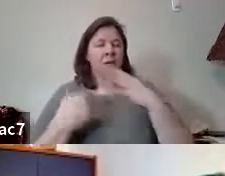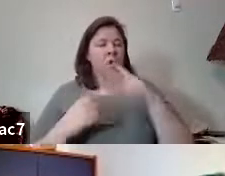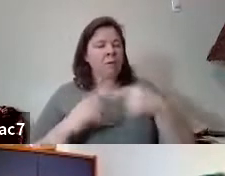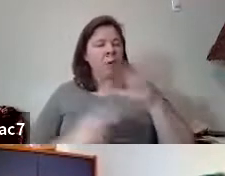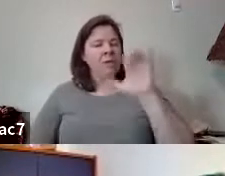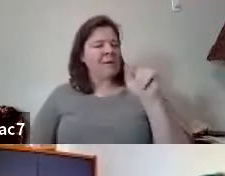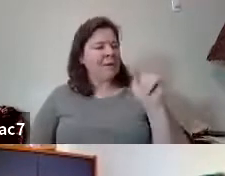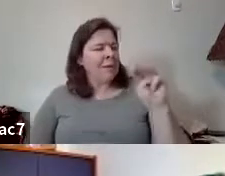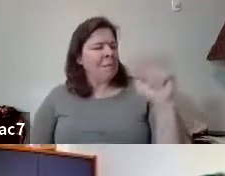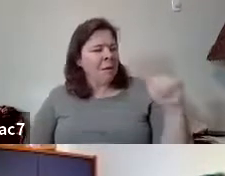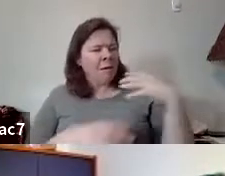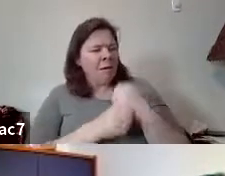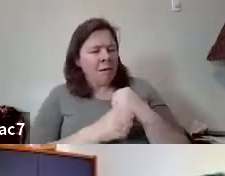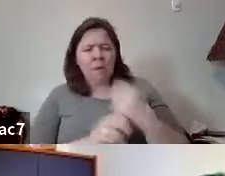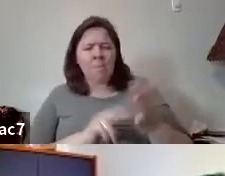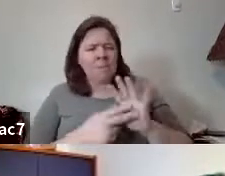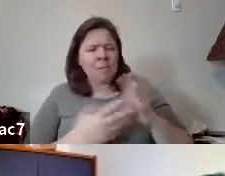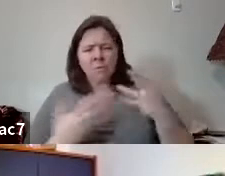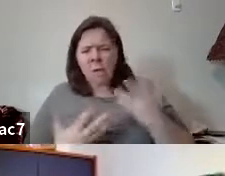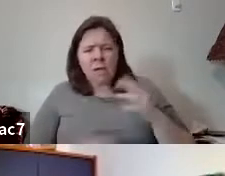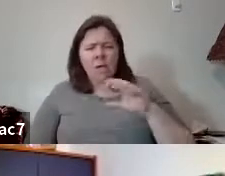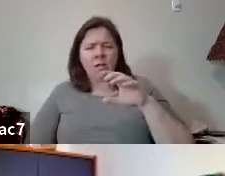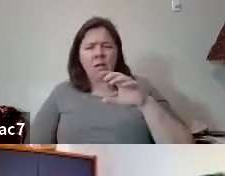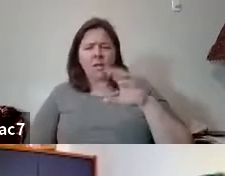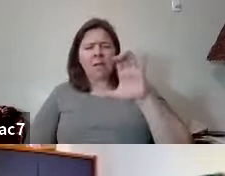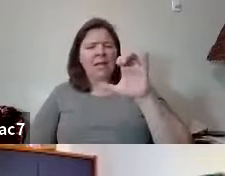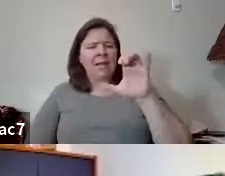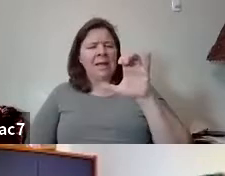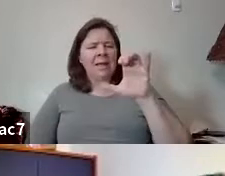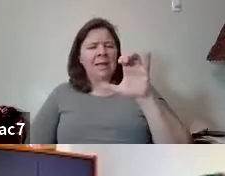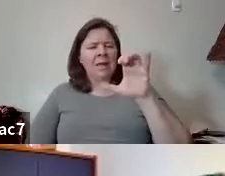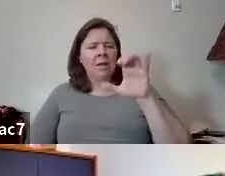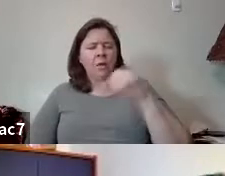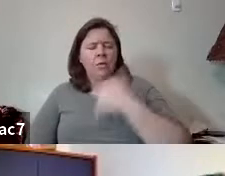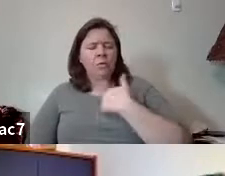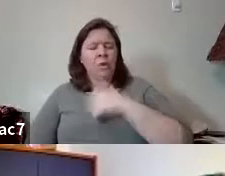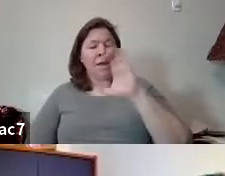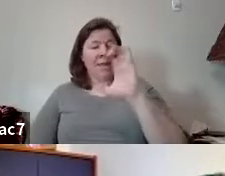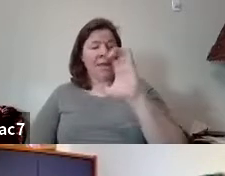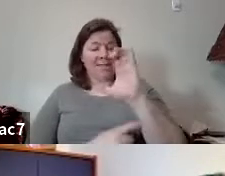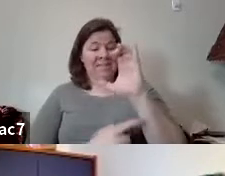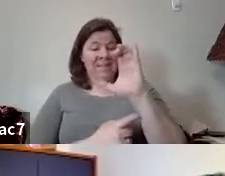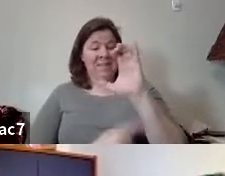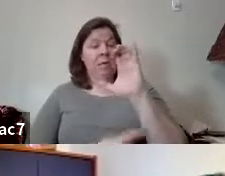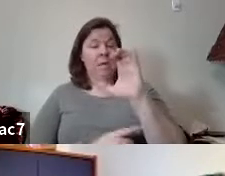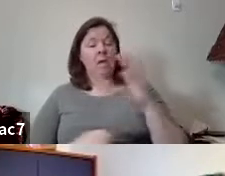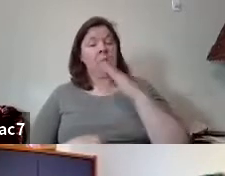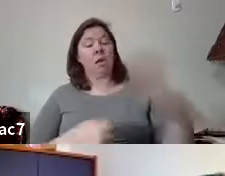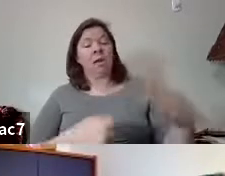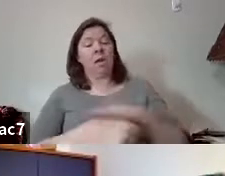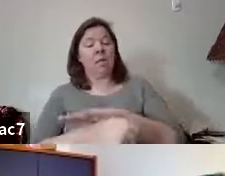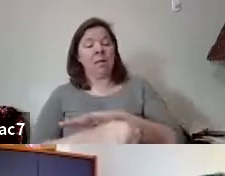And for those of you who don't know what CATMO is, CATMO, the C stands for Complete